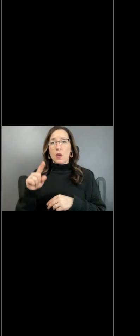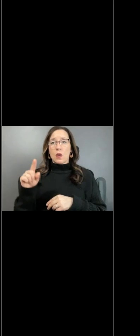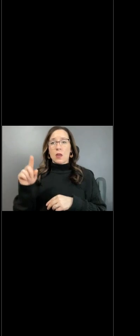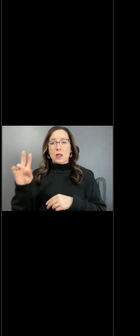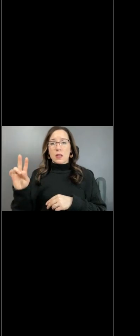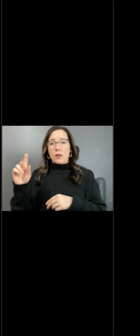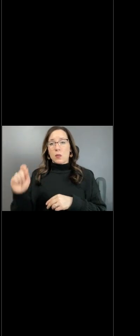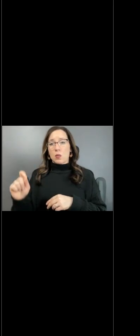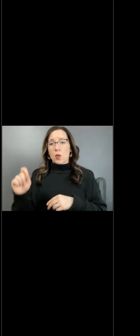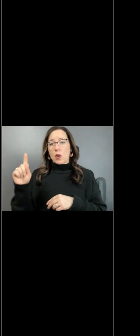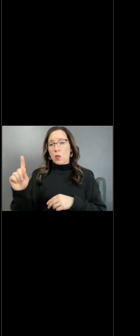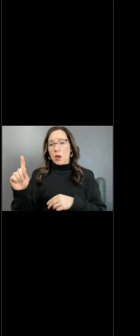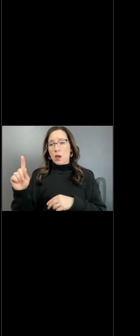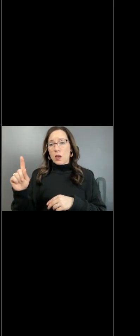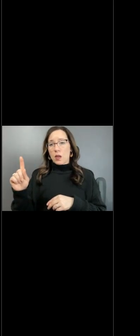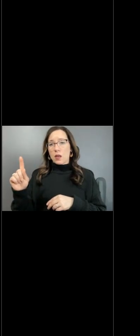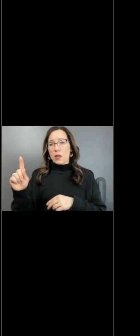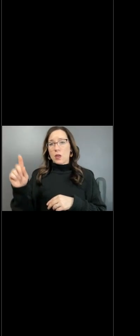A117.1